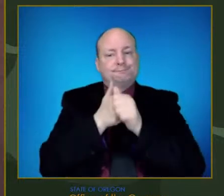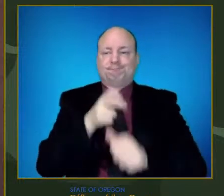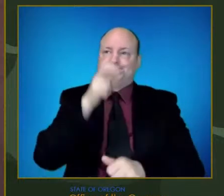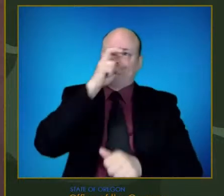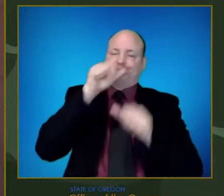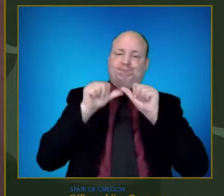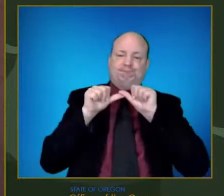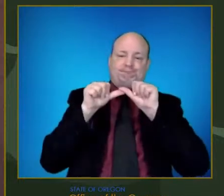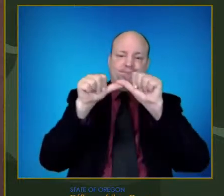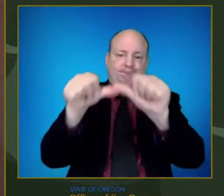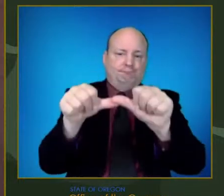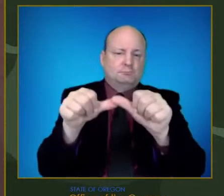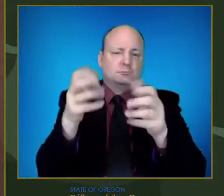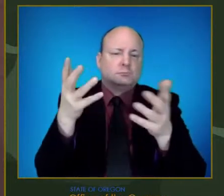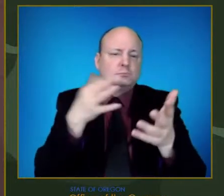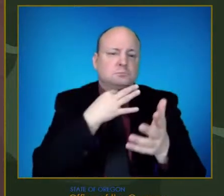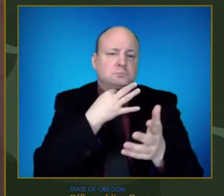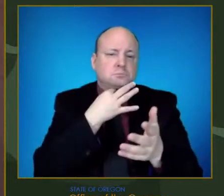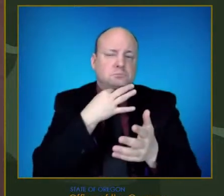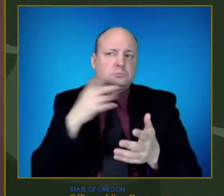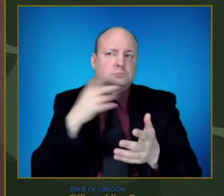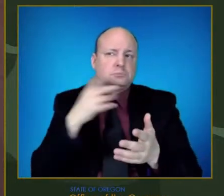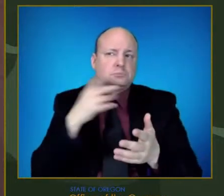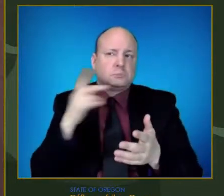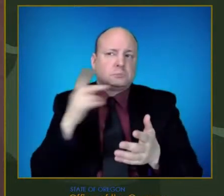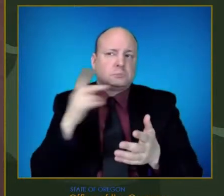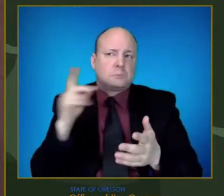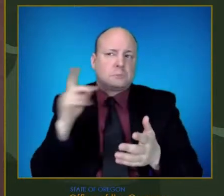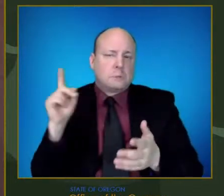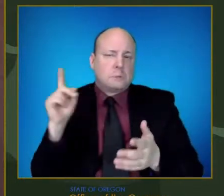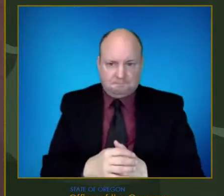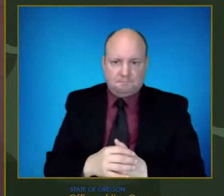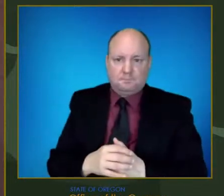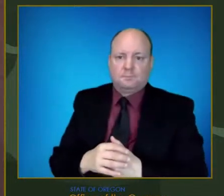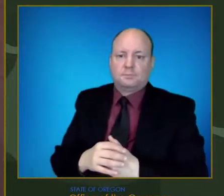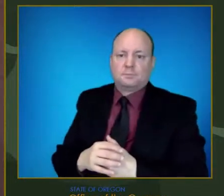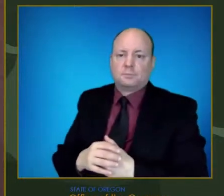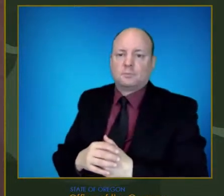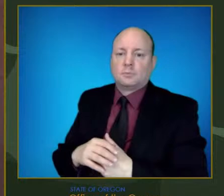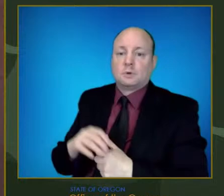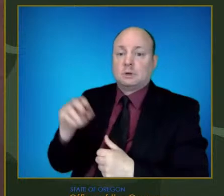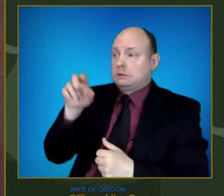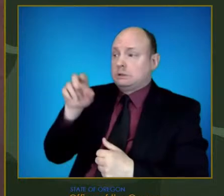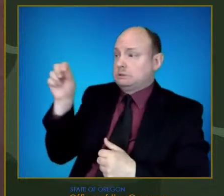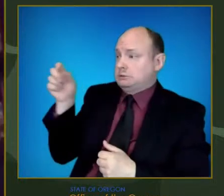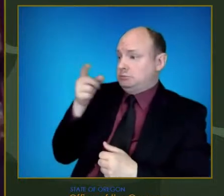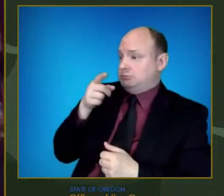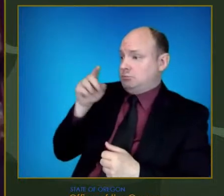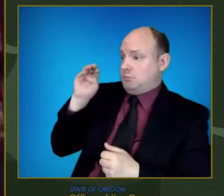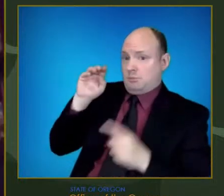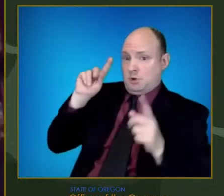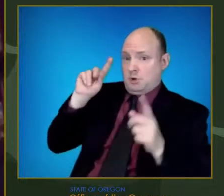level? Thanks, Gary. Dr. Seidlinger, do you want to talk about our 2-week grace period, please?